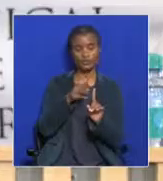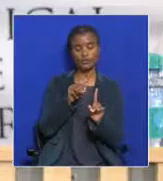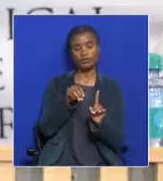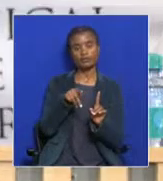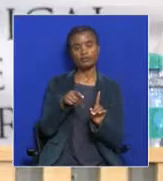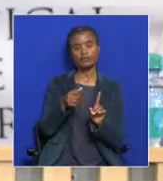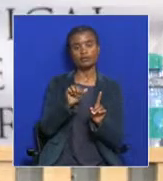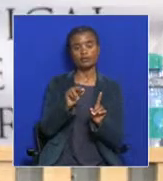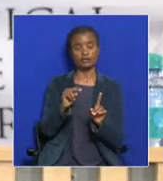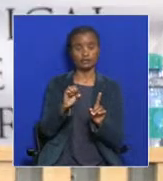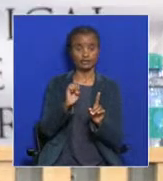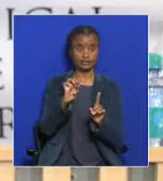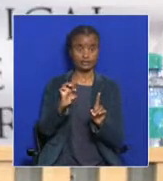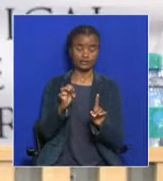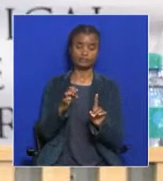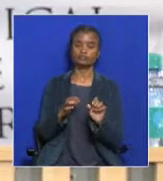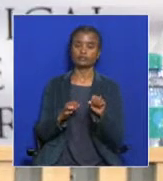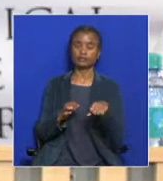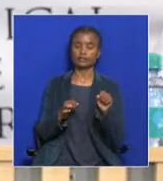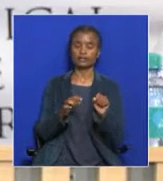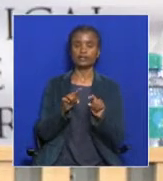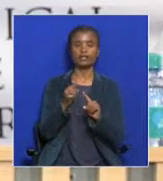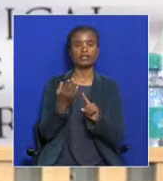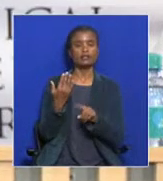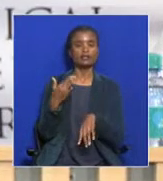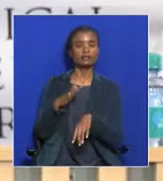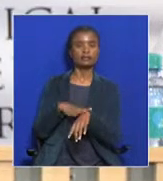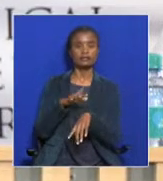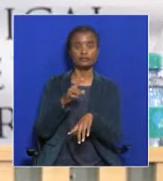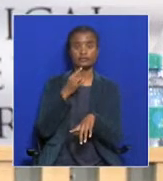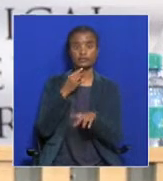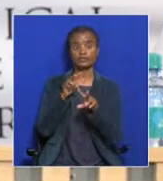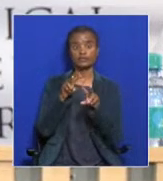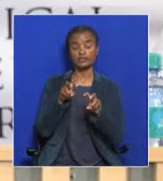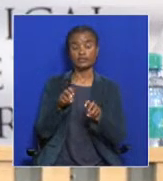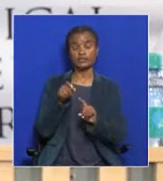was the investigating officer until you took over on the